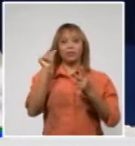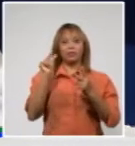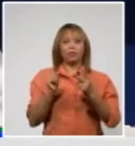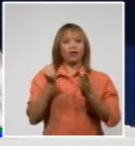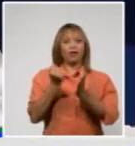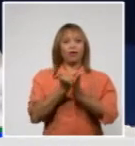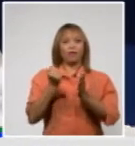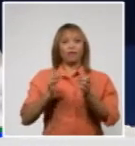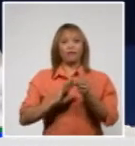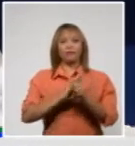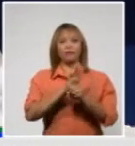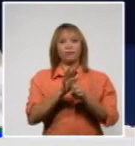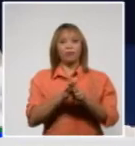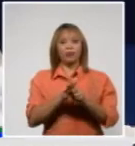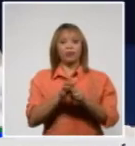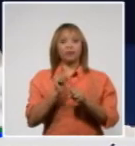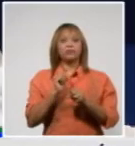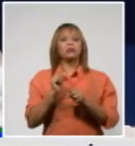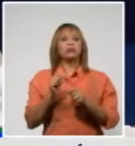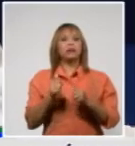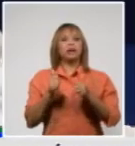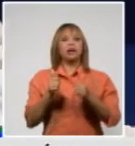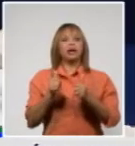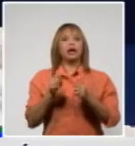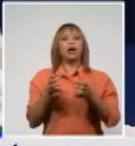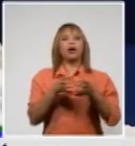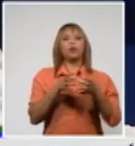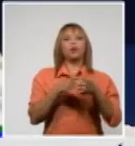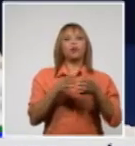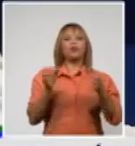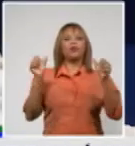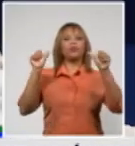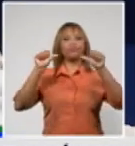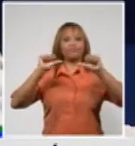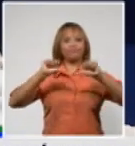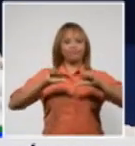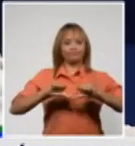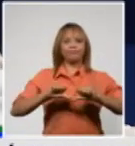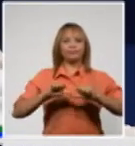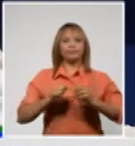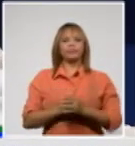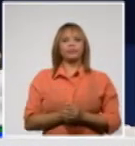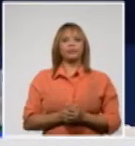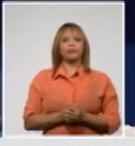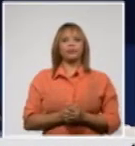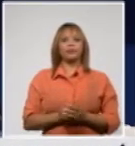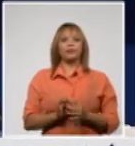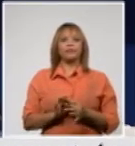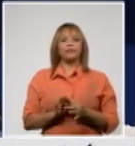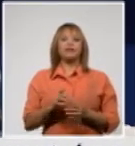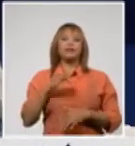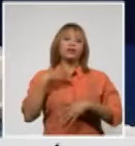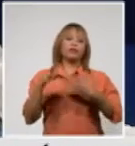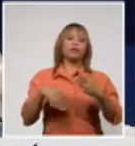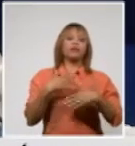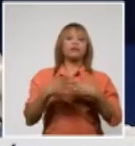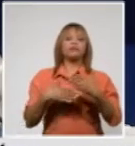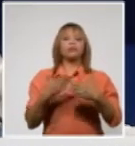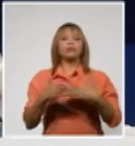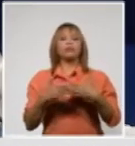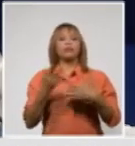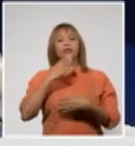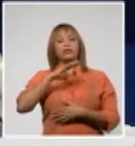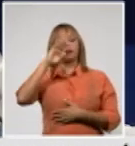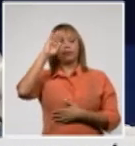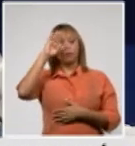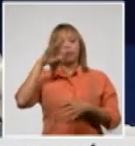new patients joined the group of those reported as serious. This is the COVID-19 situation in